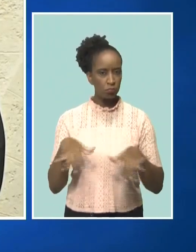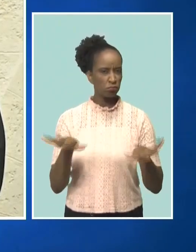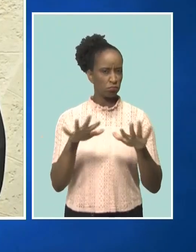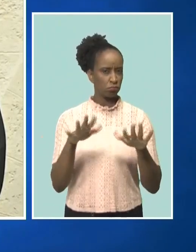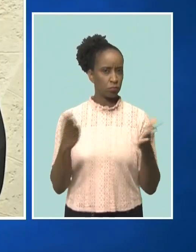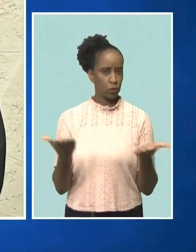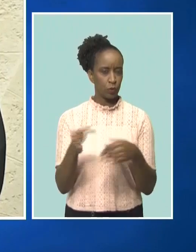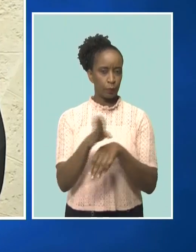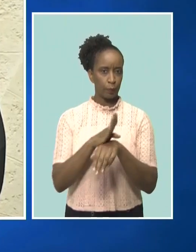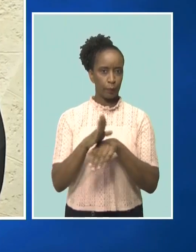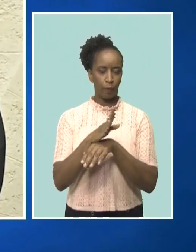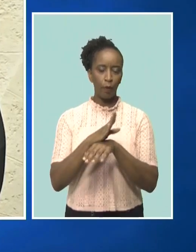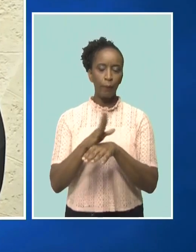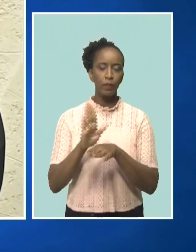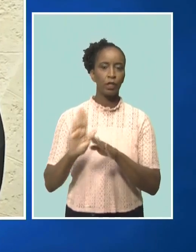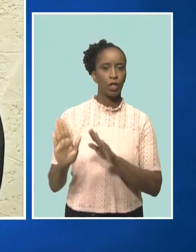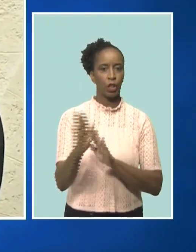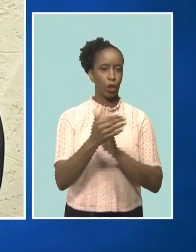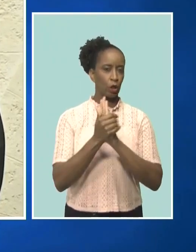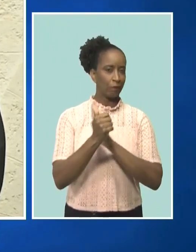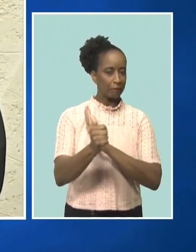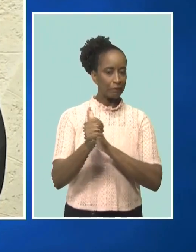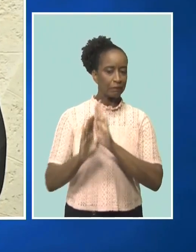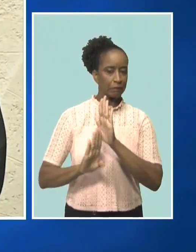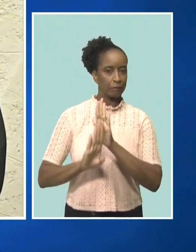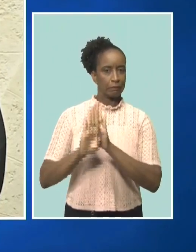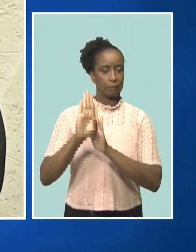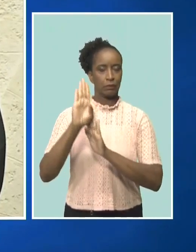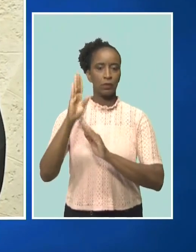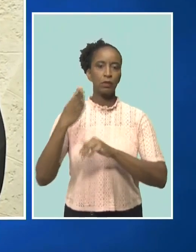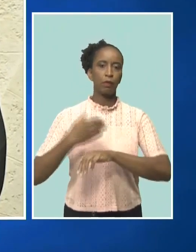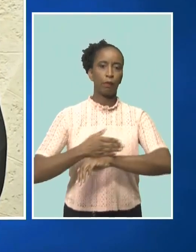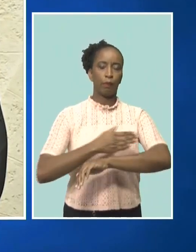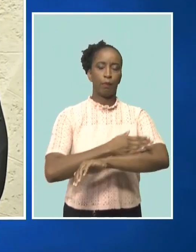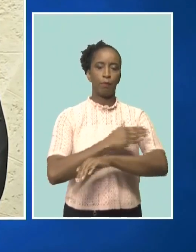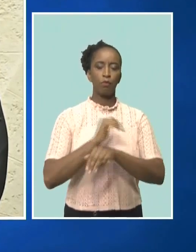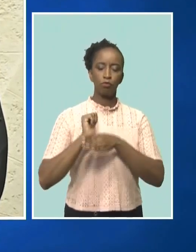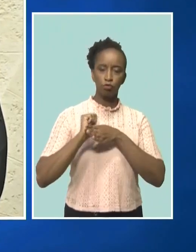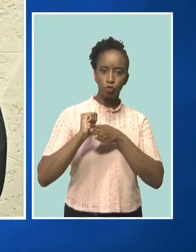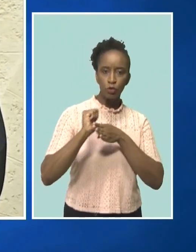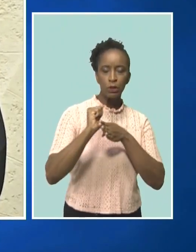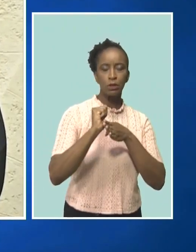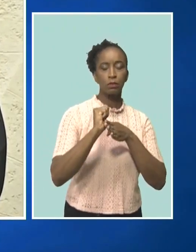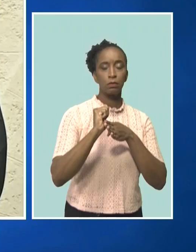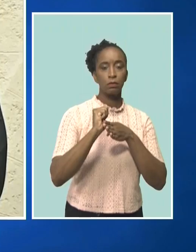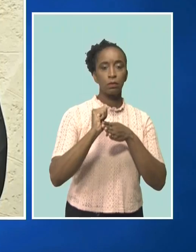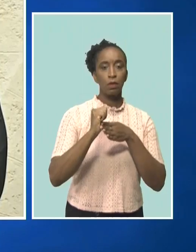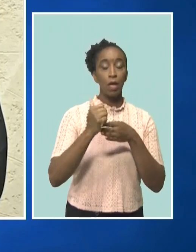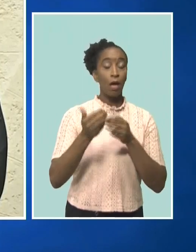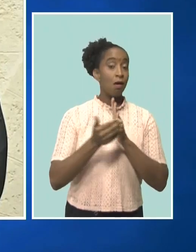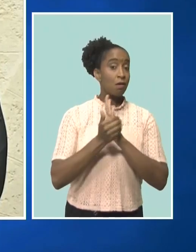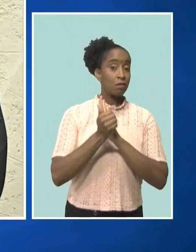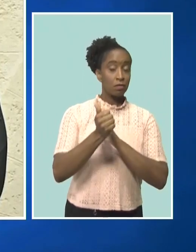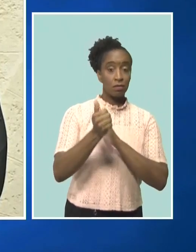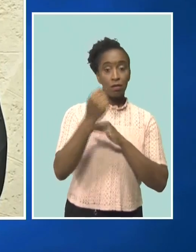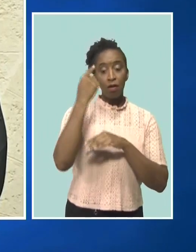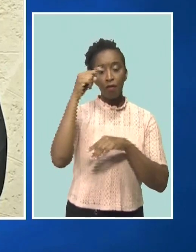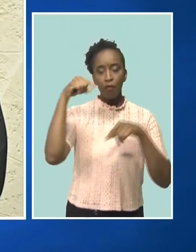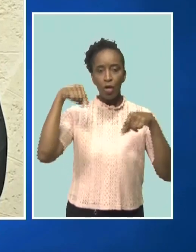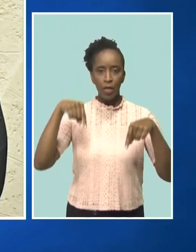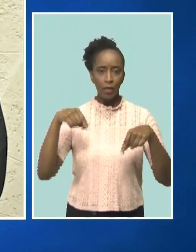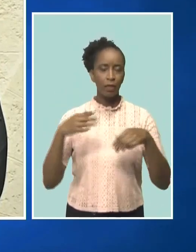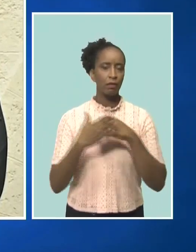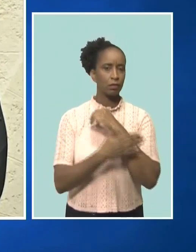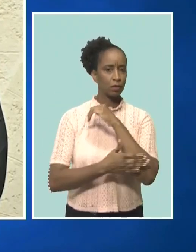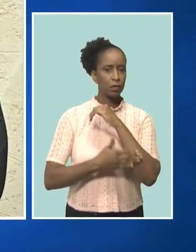said over and over that our responsibilities towards having skills for the requisite task of building out this country is the thing